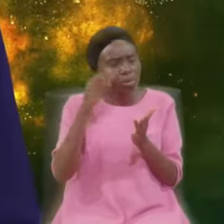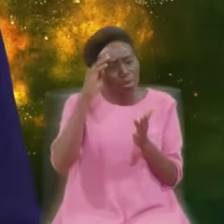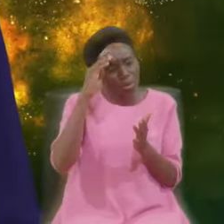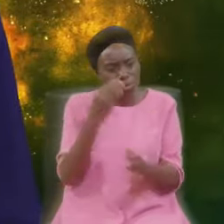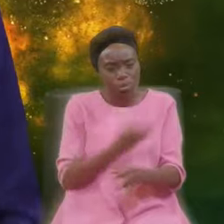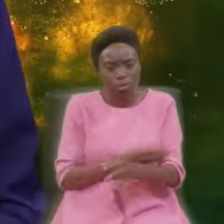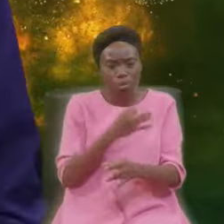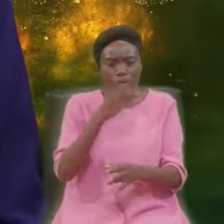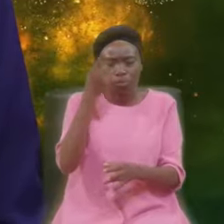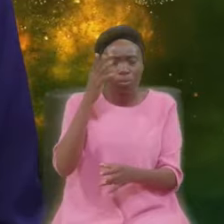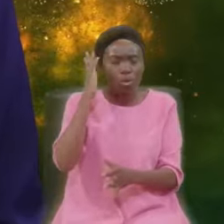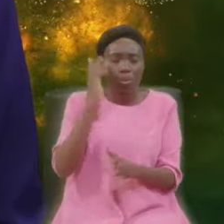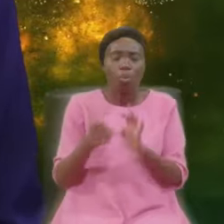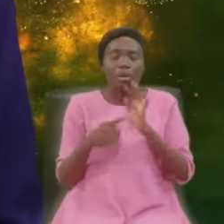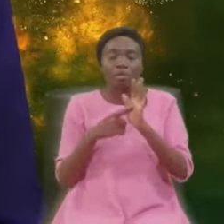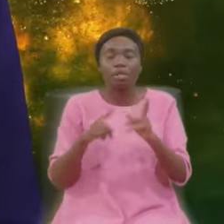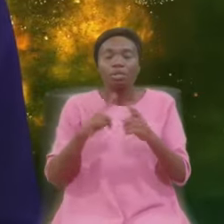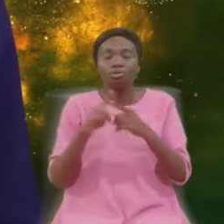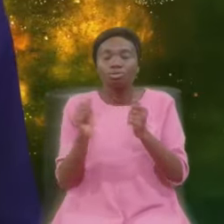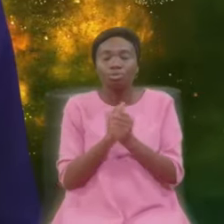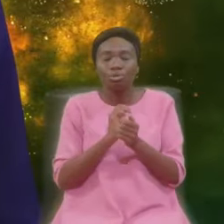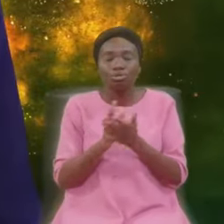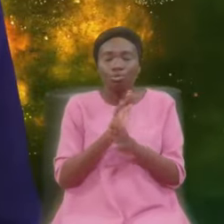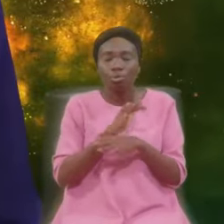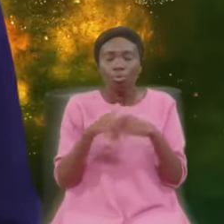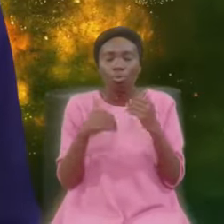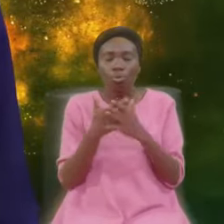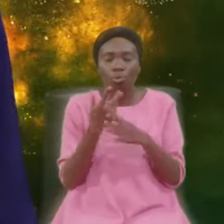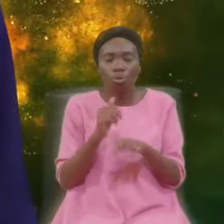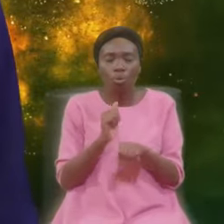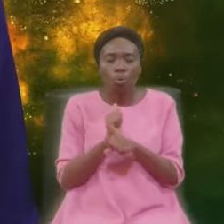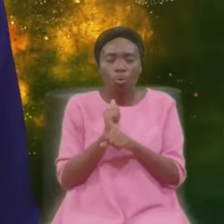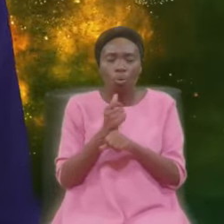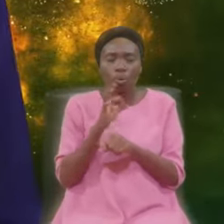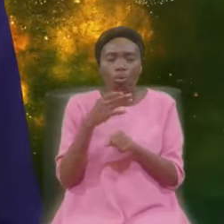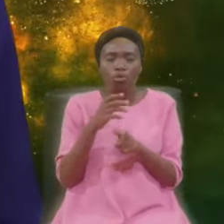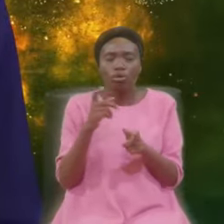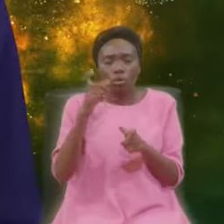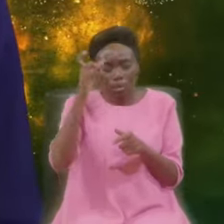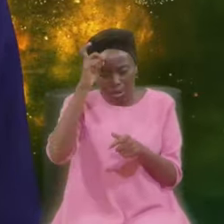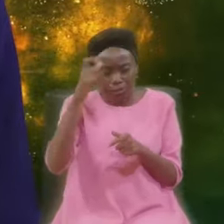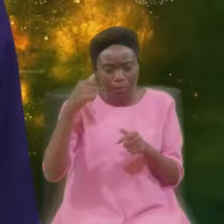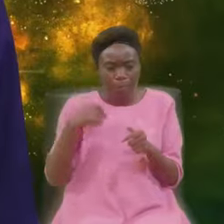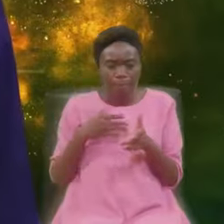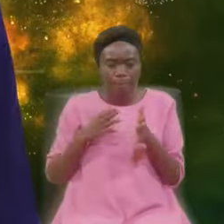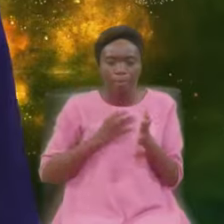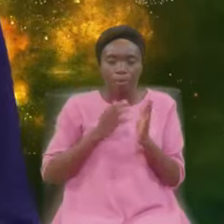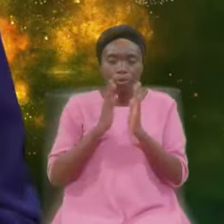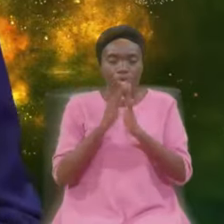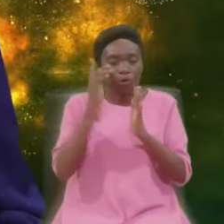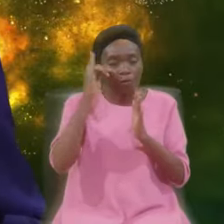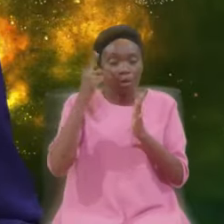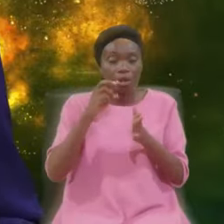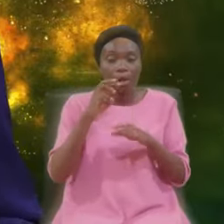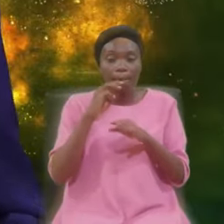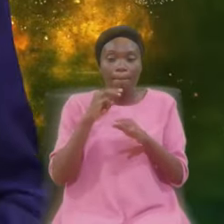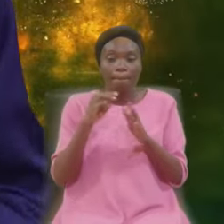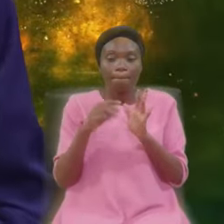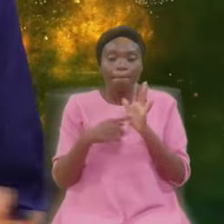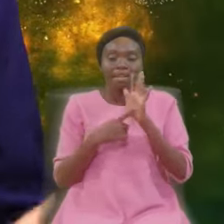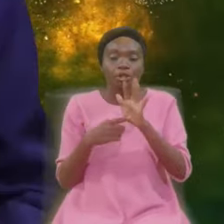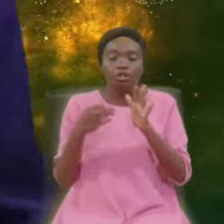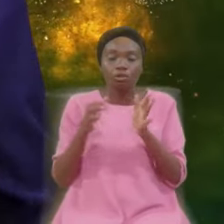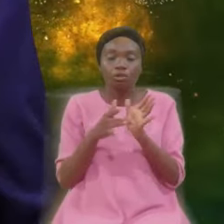would destroy the works of the devil. Let's pray for the manifestation of Jesus' power in every part of the world